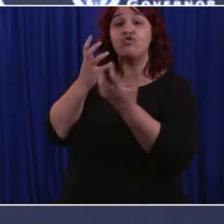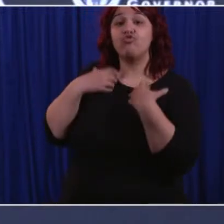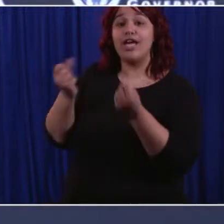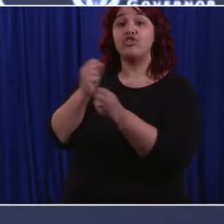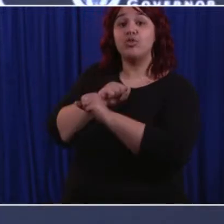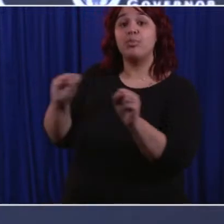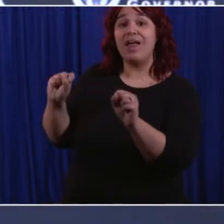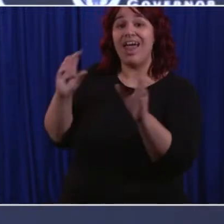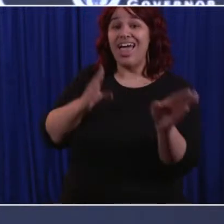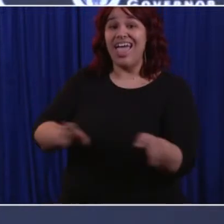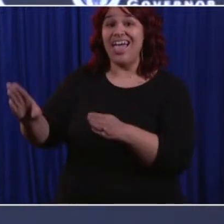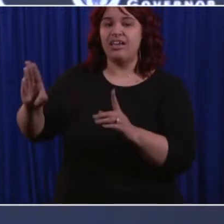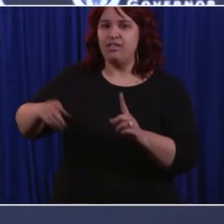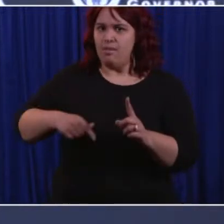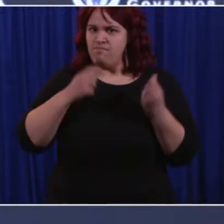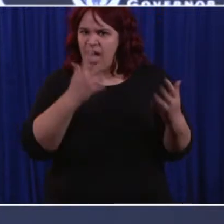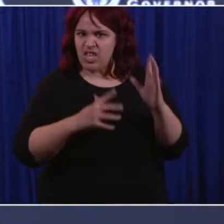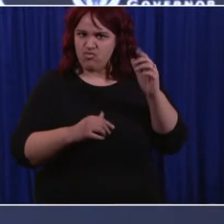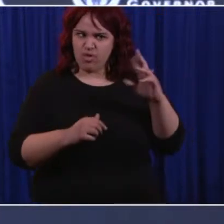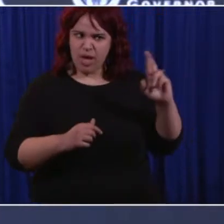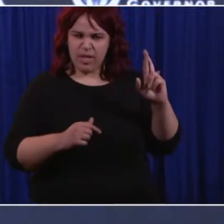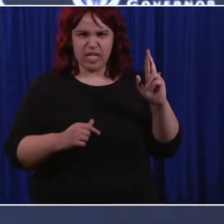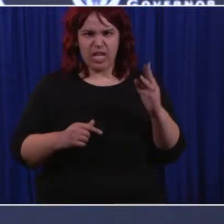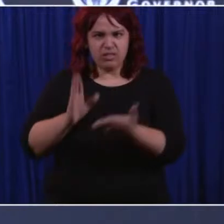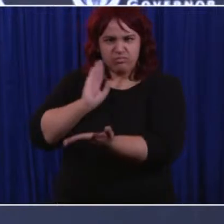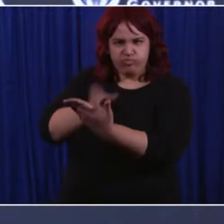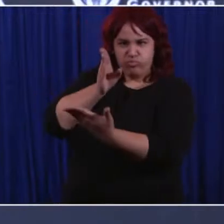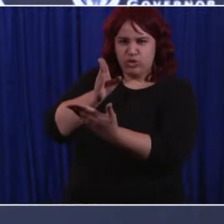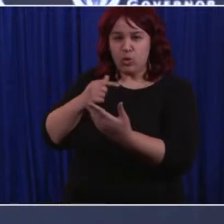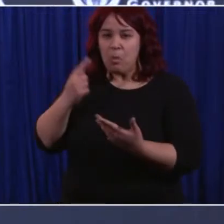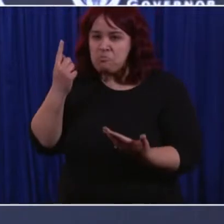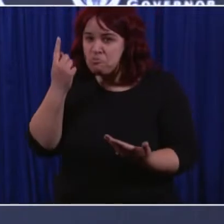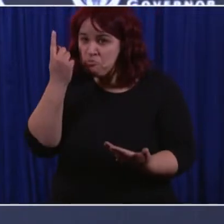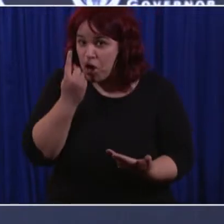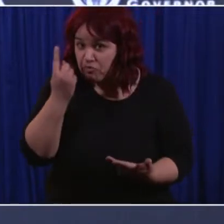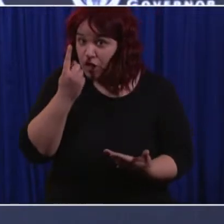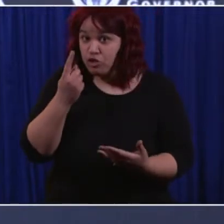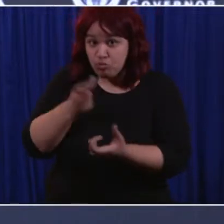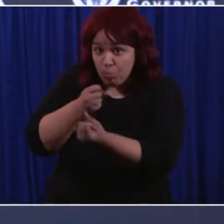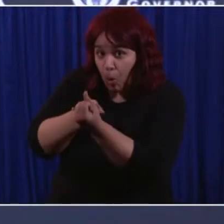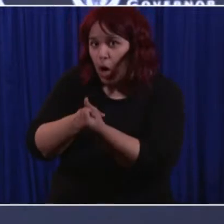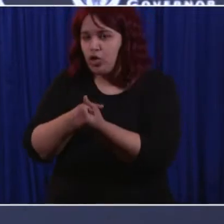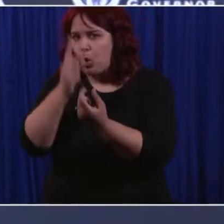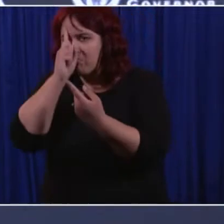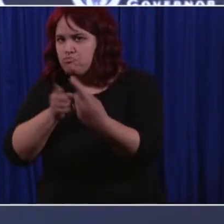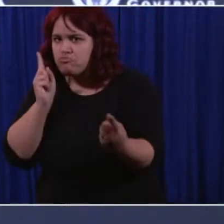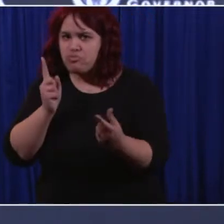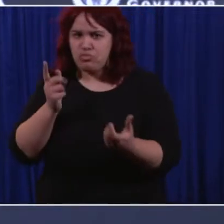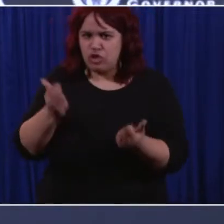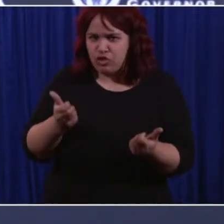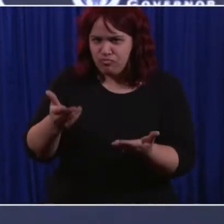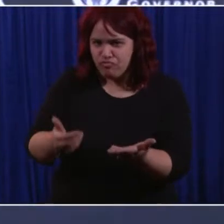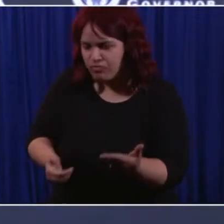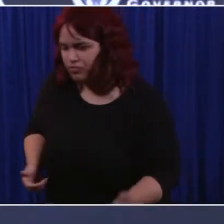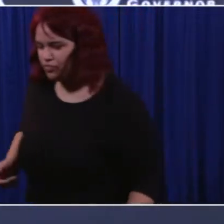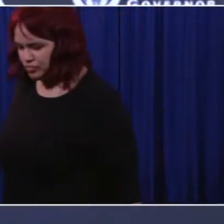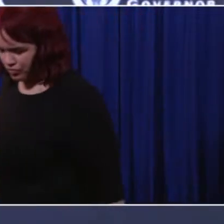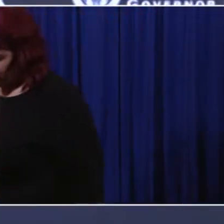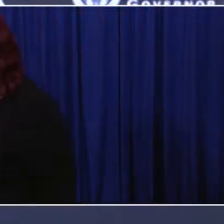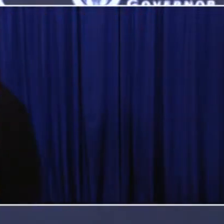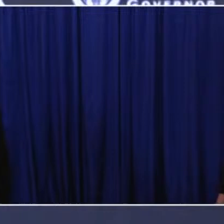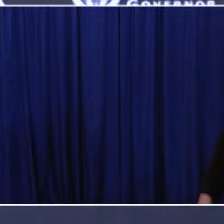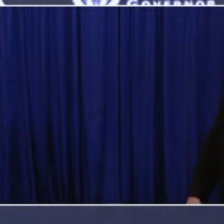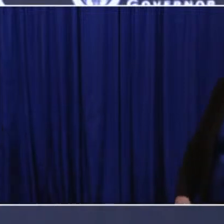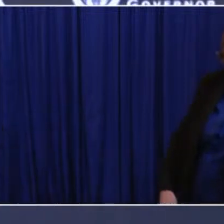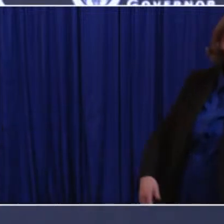Well, I haven't even got all the way through it. This probably would not have been, if I'd been in Congress, the bill that I would have preferred.